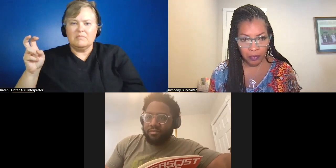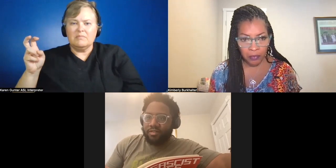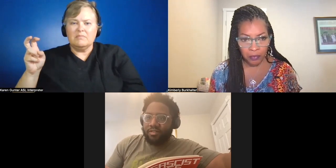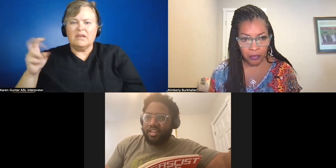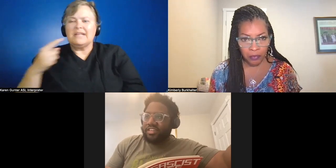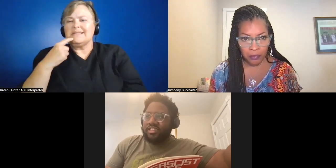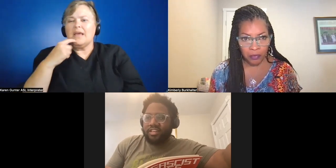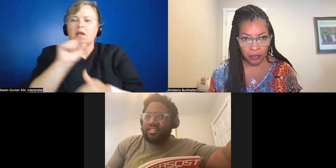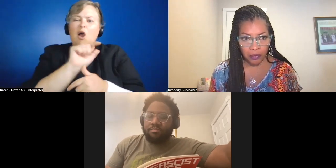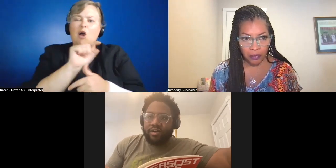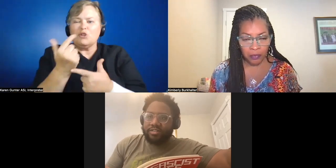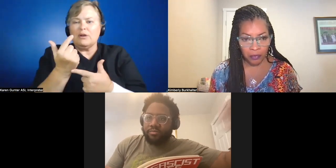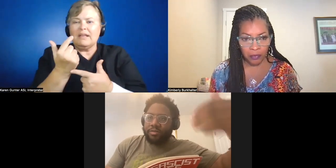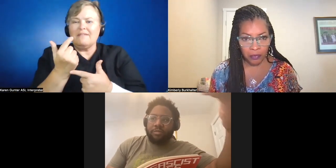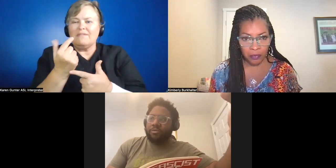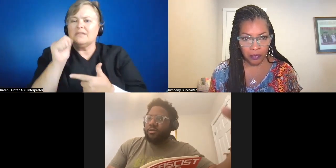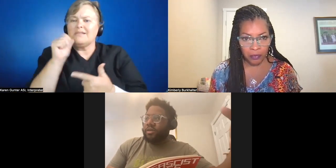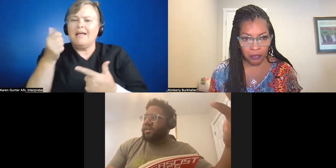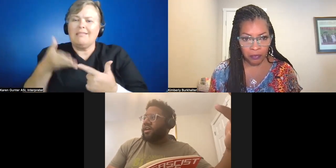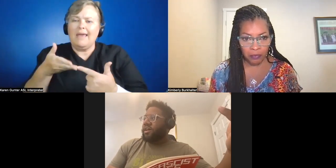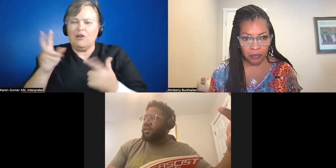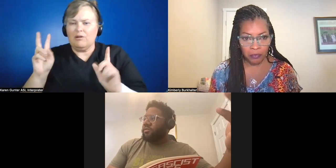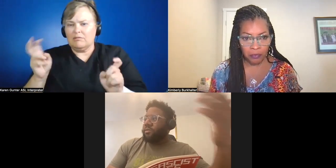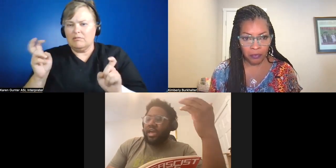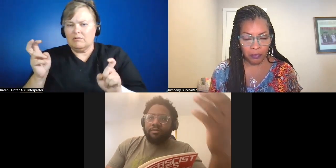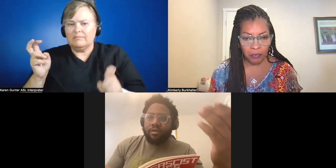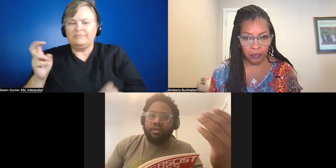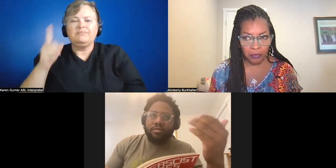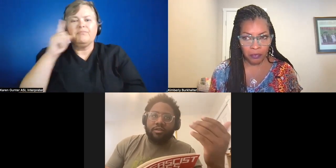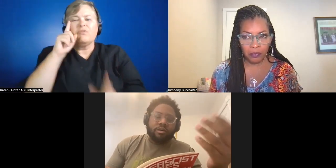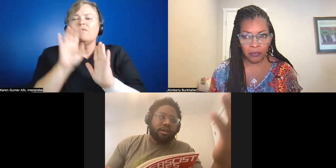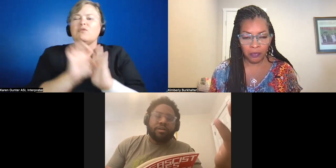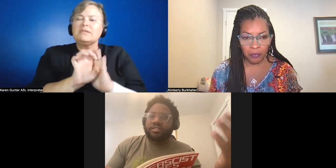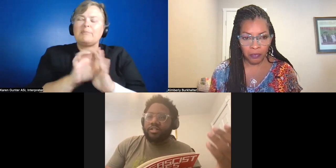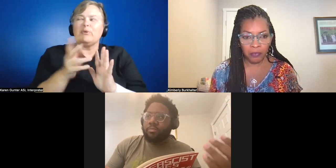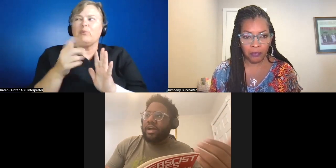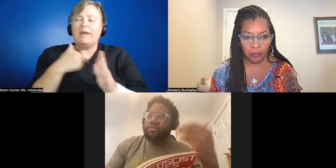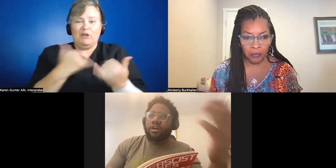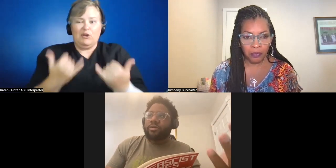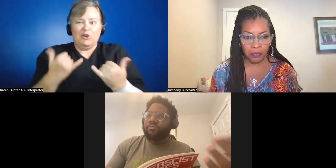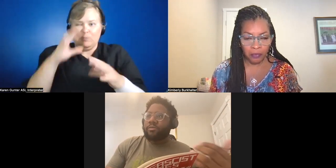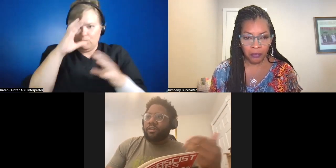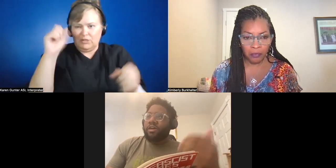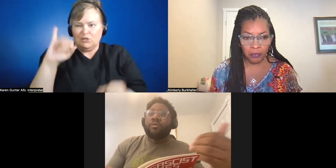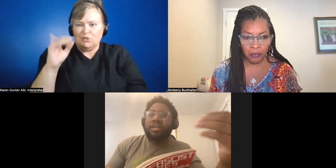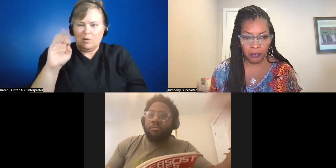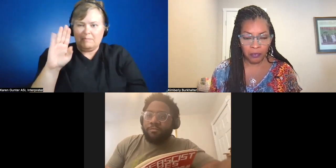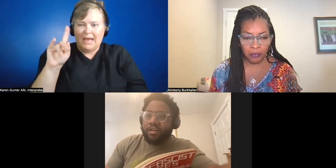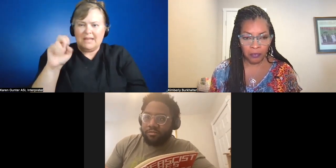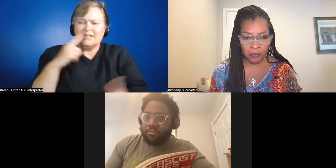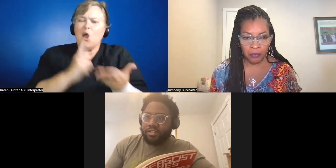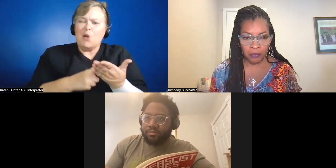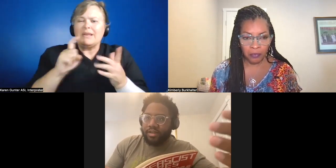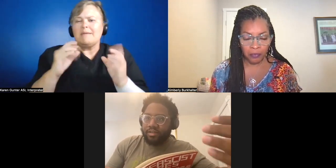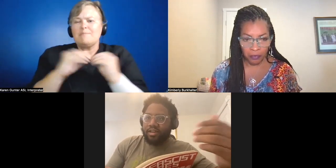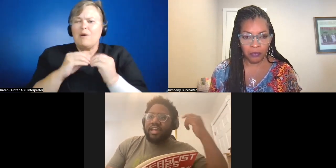alternative is not present. For example, when we have our current president Joe Biden, who's arguing for, no, we need more funding